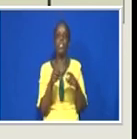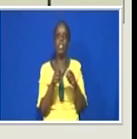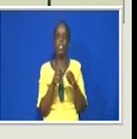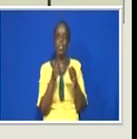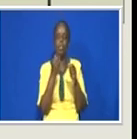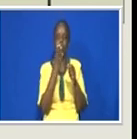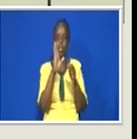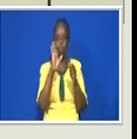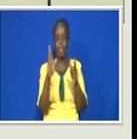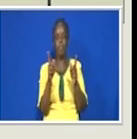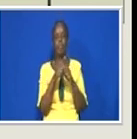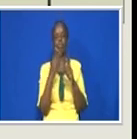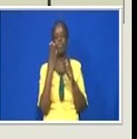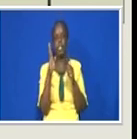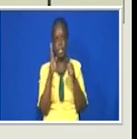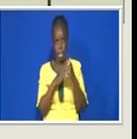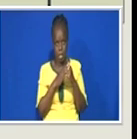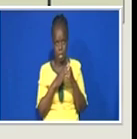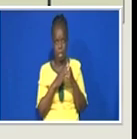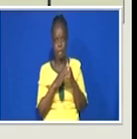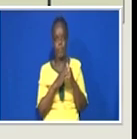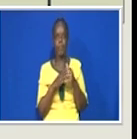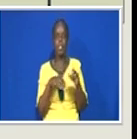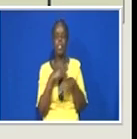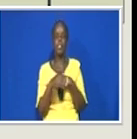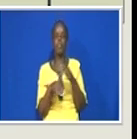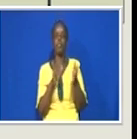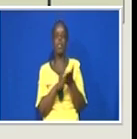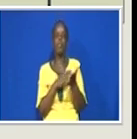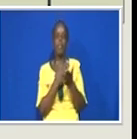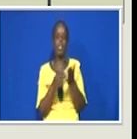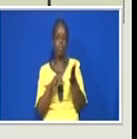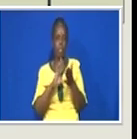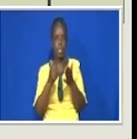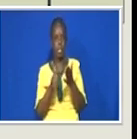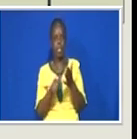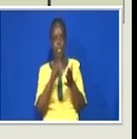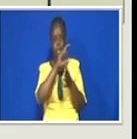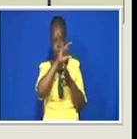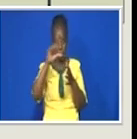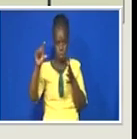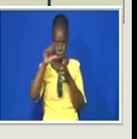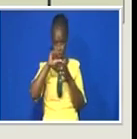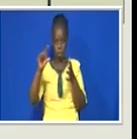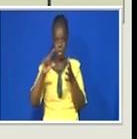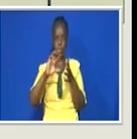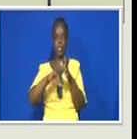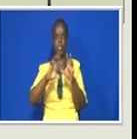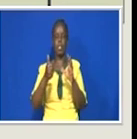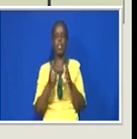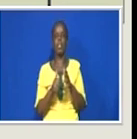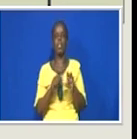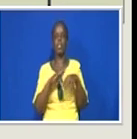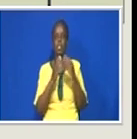of marks. Also the same apply to the rest of the classes, where we